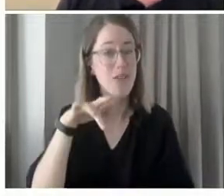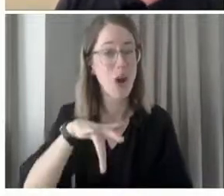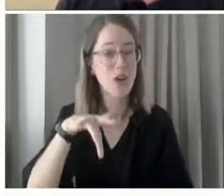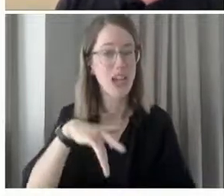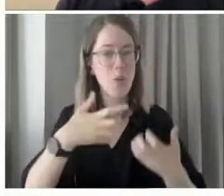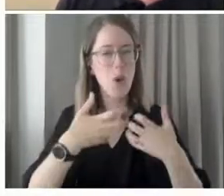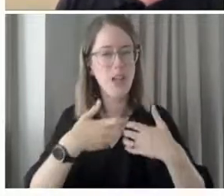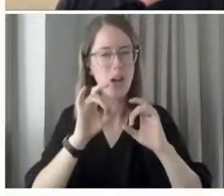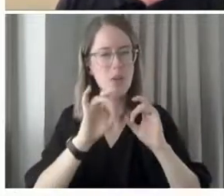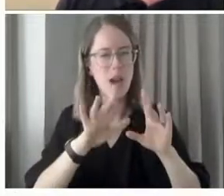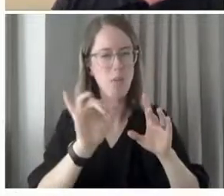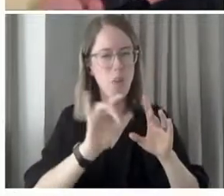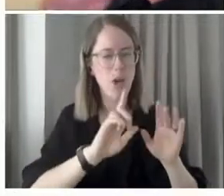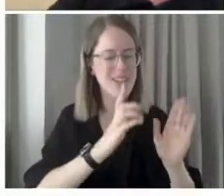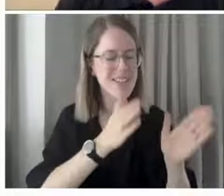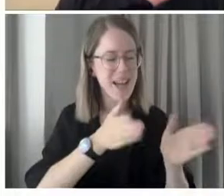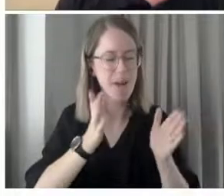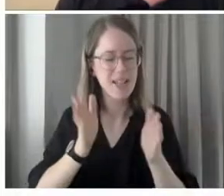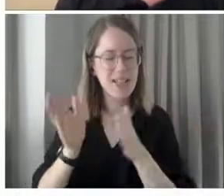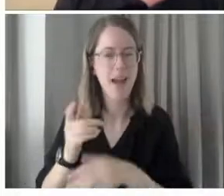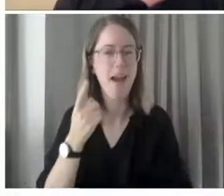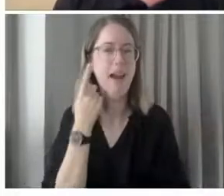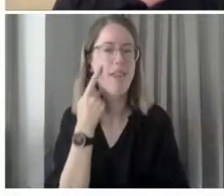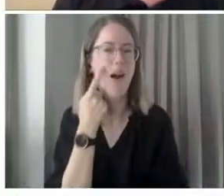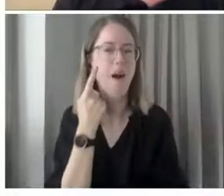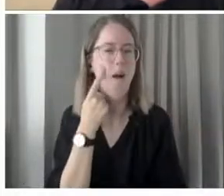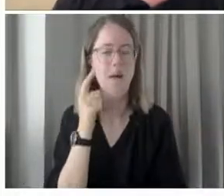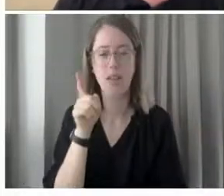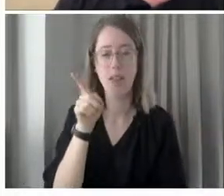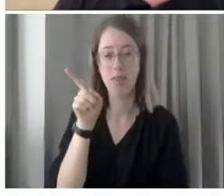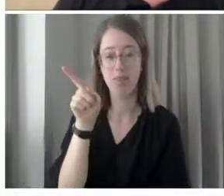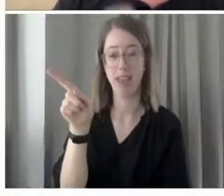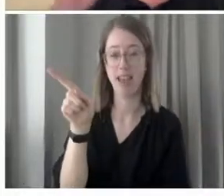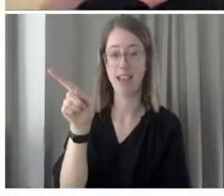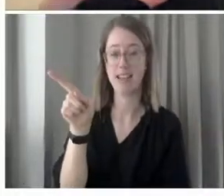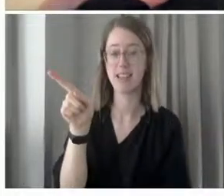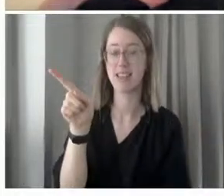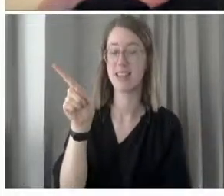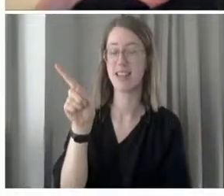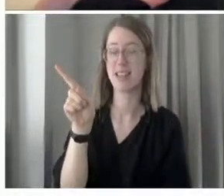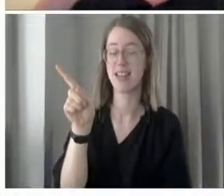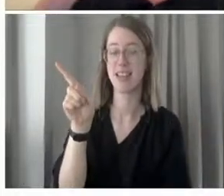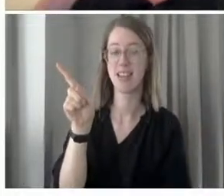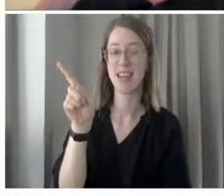yourself, to have a little go, click on this link / segment me.